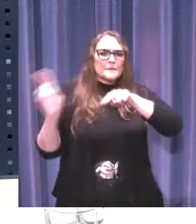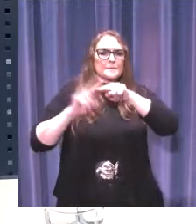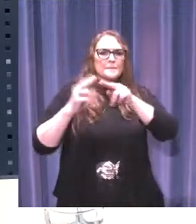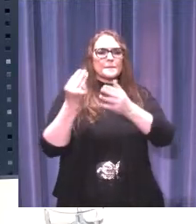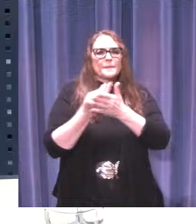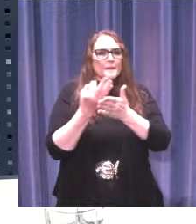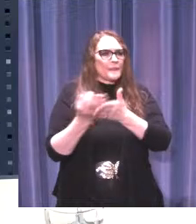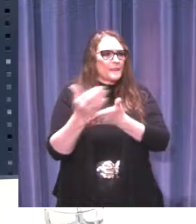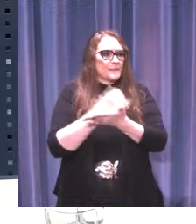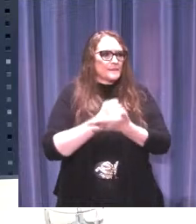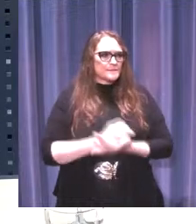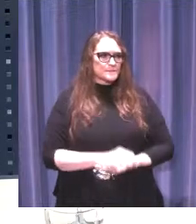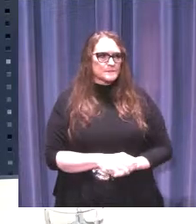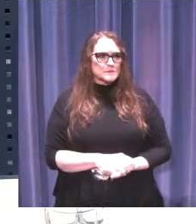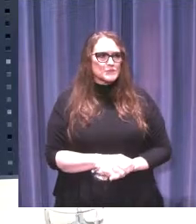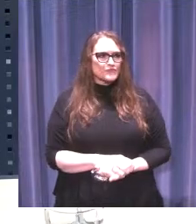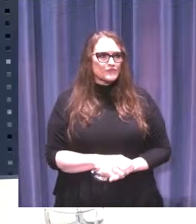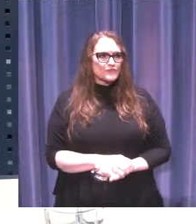fundraising.